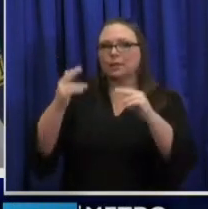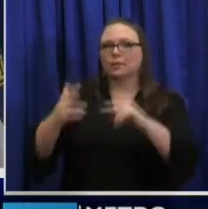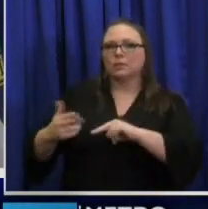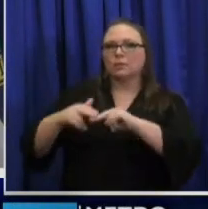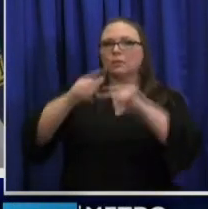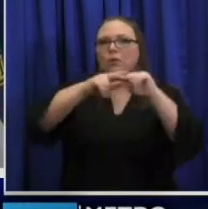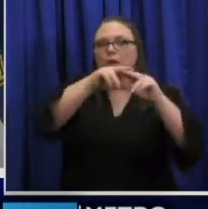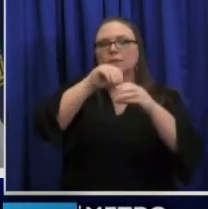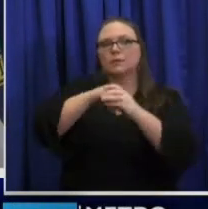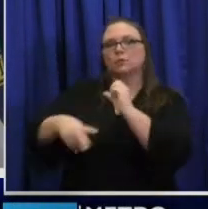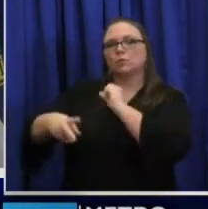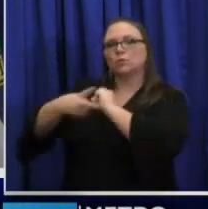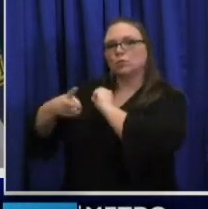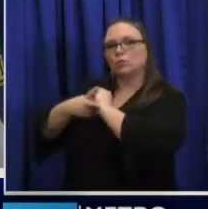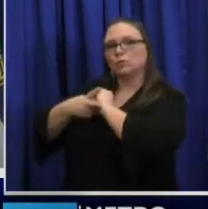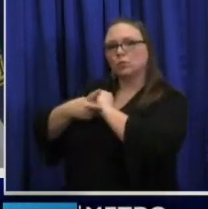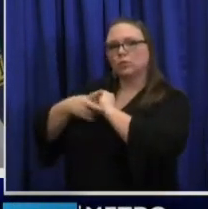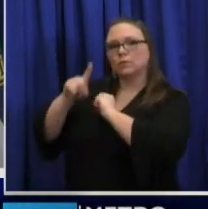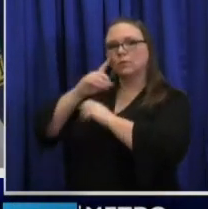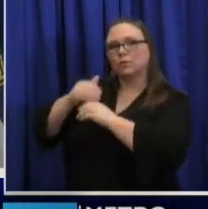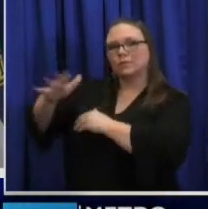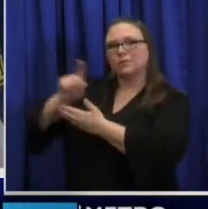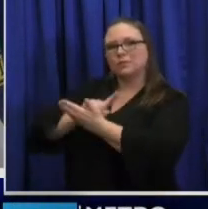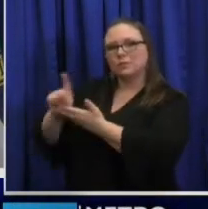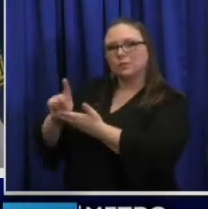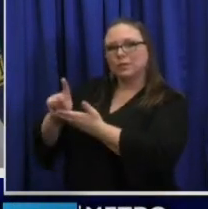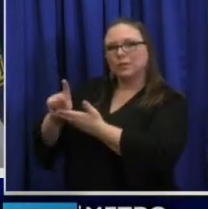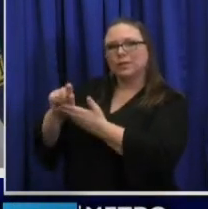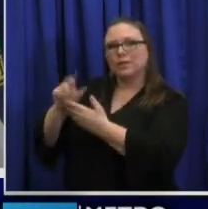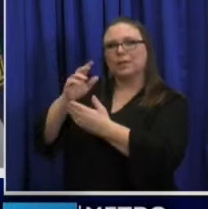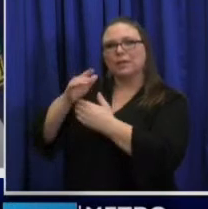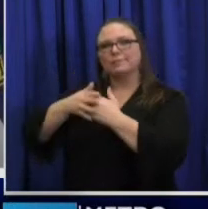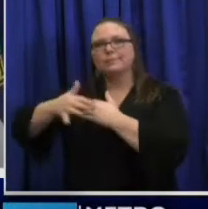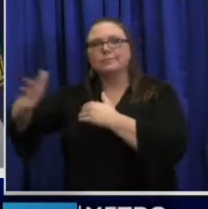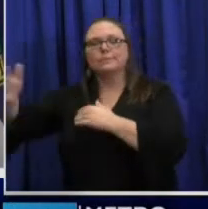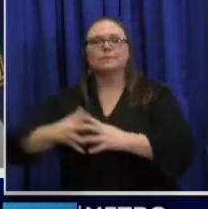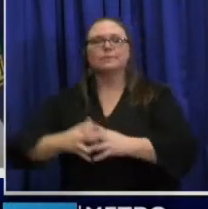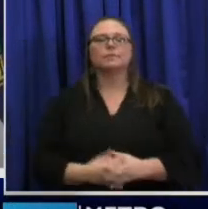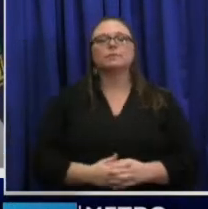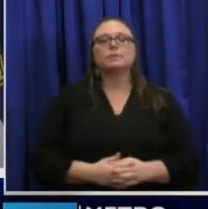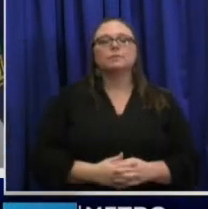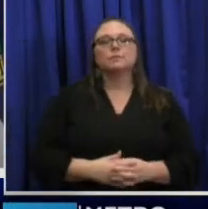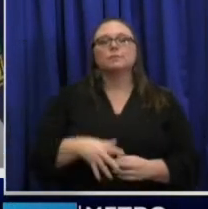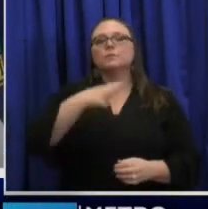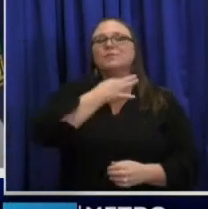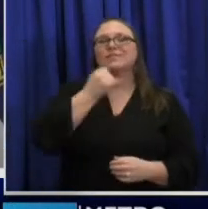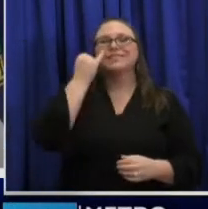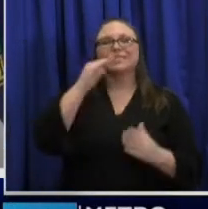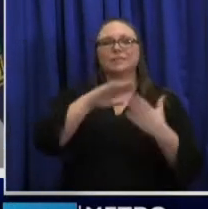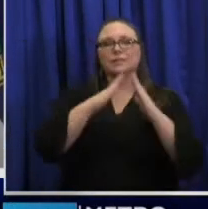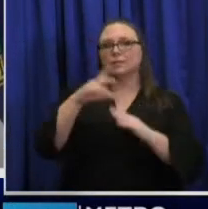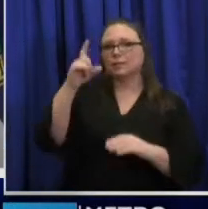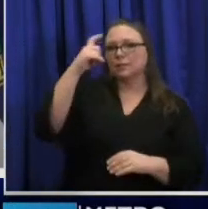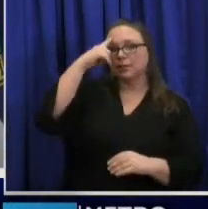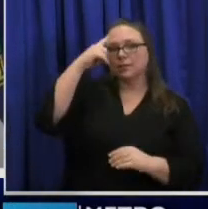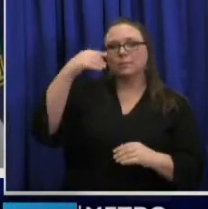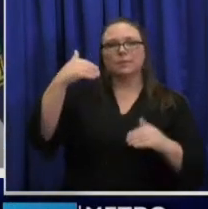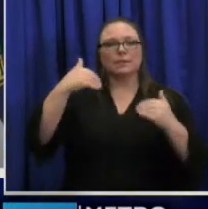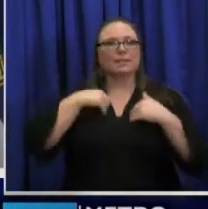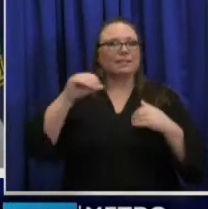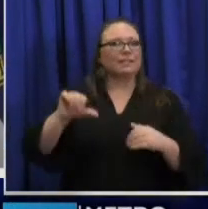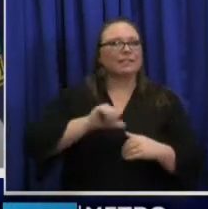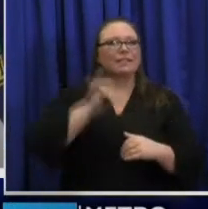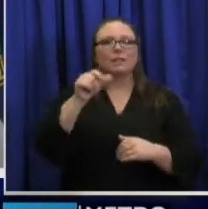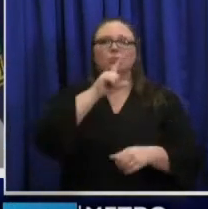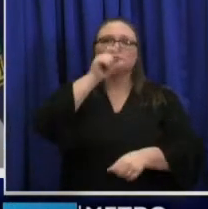reserves next week and in the weeks that follow. I'm curious if the city government has gotten any